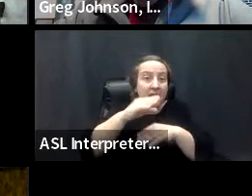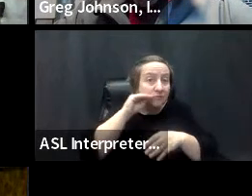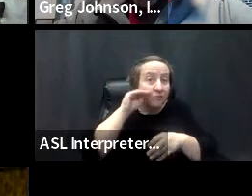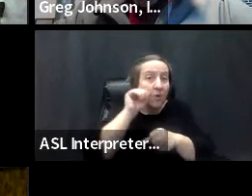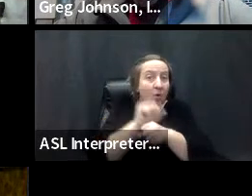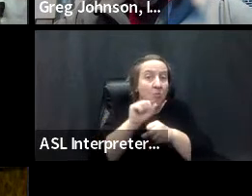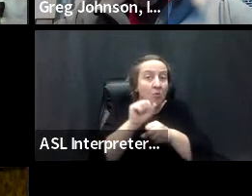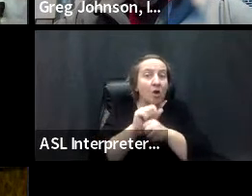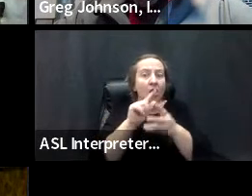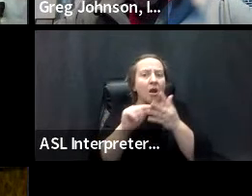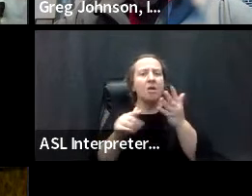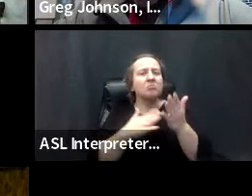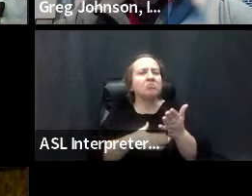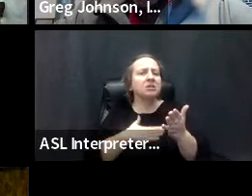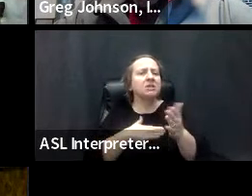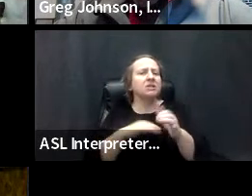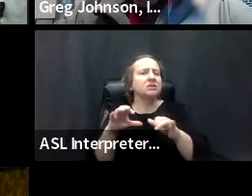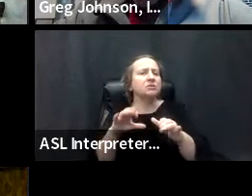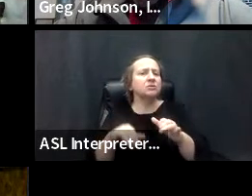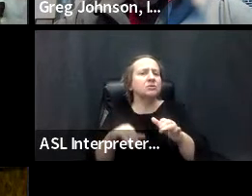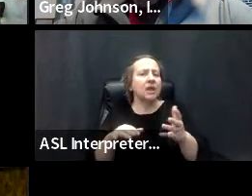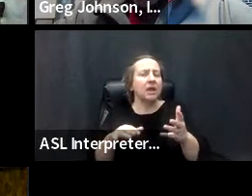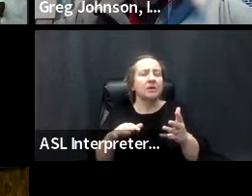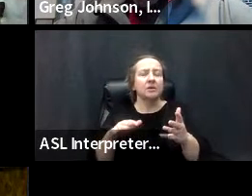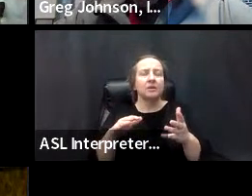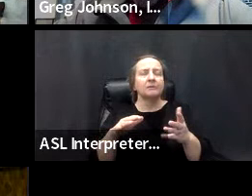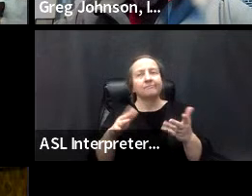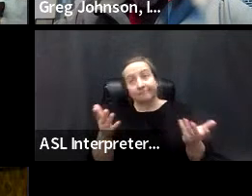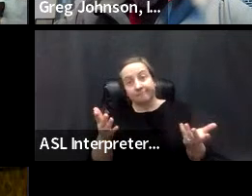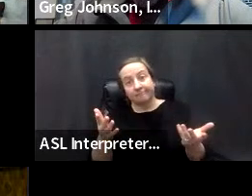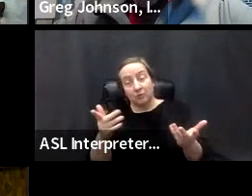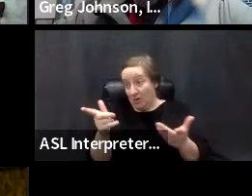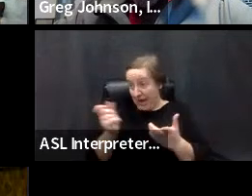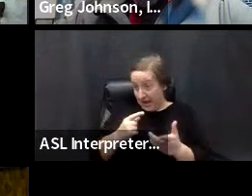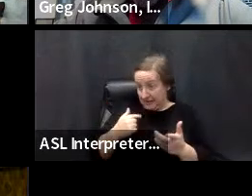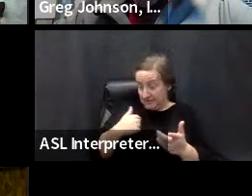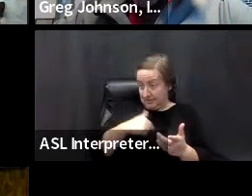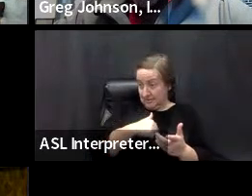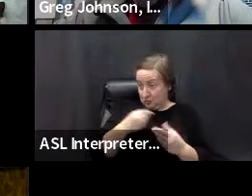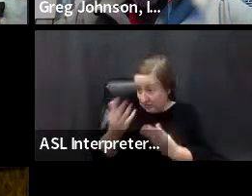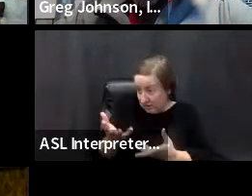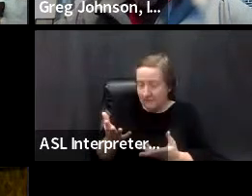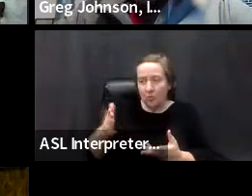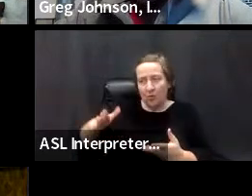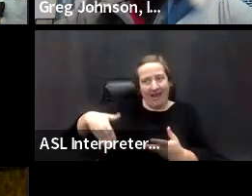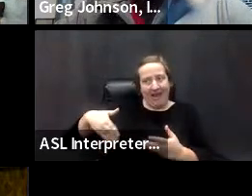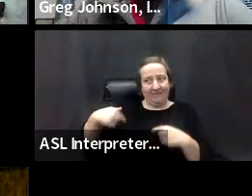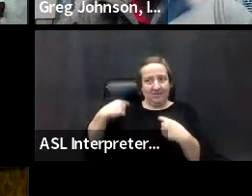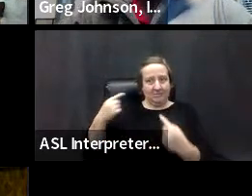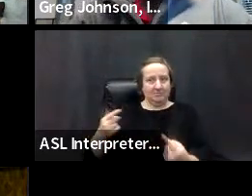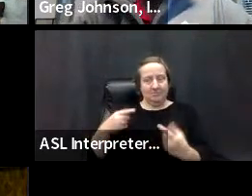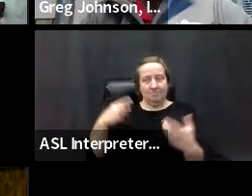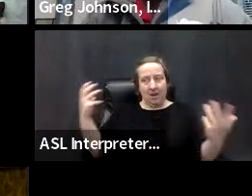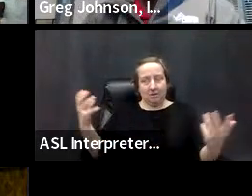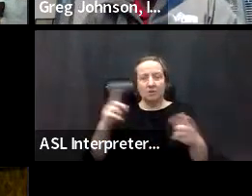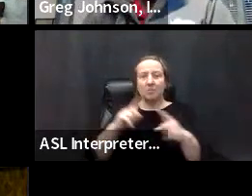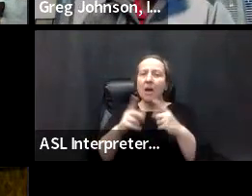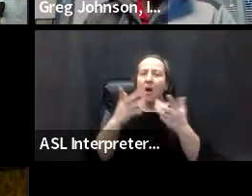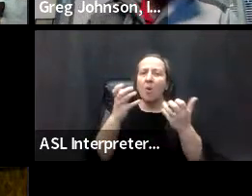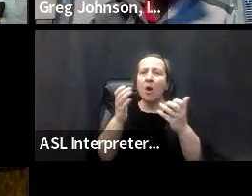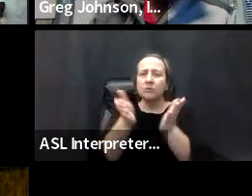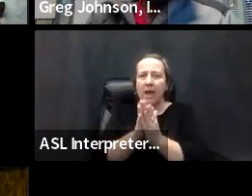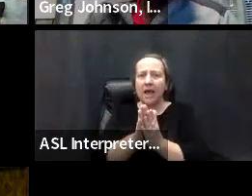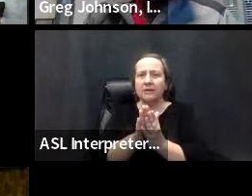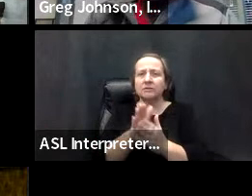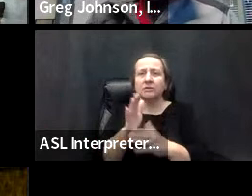do so. We haven't done that often, but I do want to ask all of you for a call to action, and that